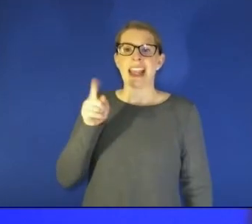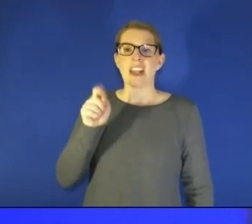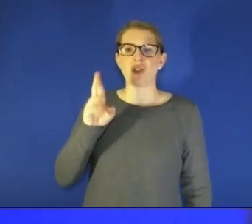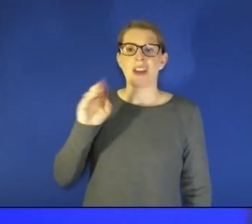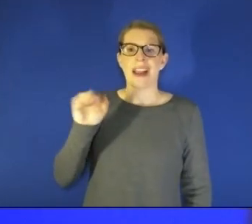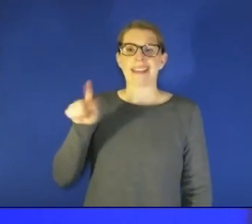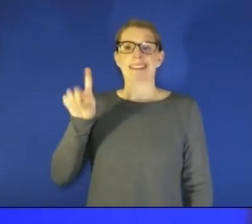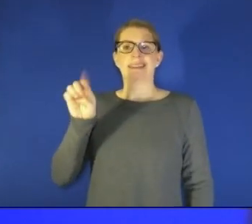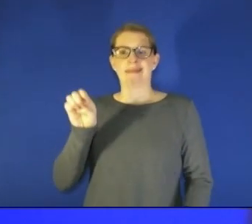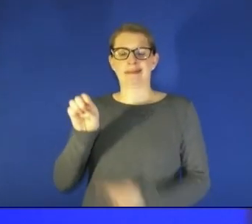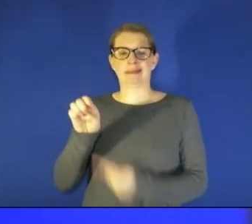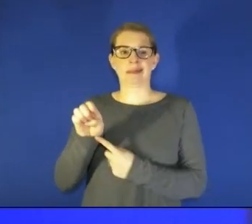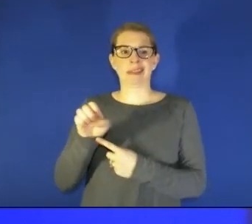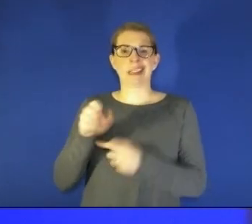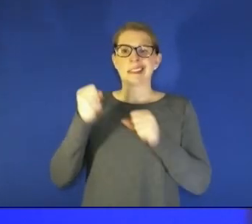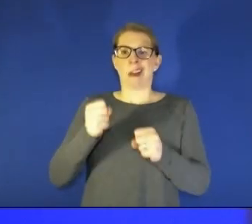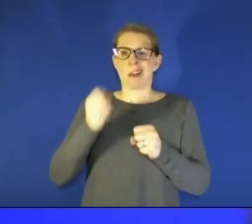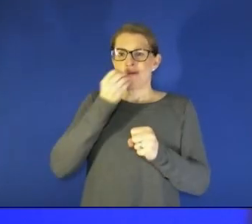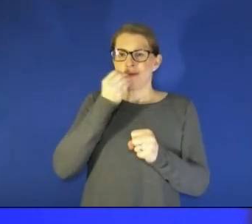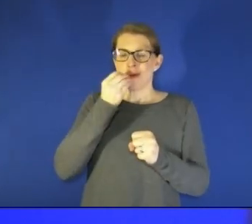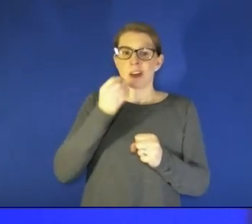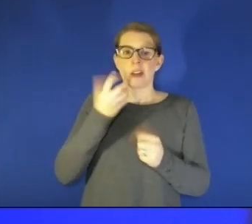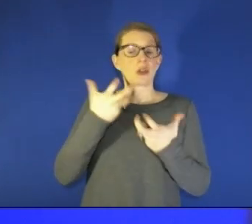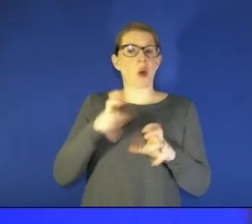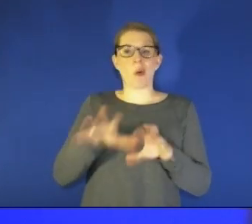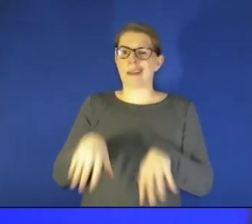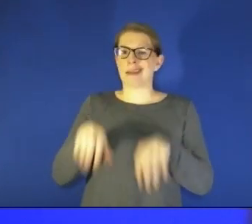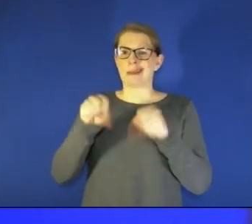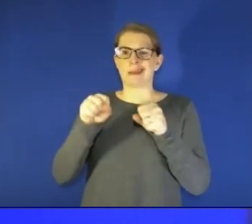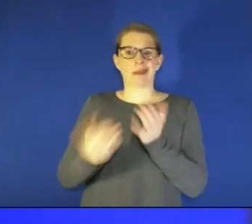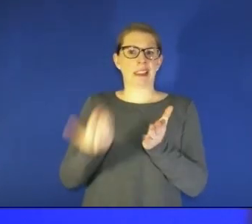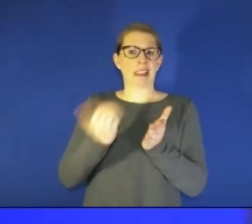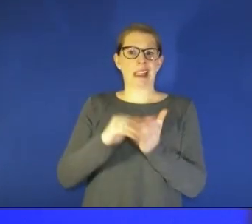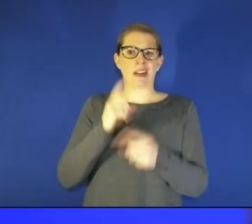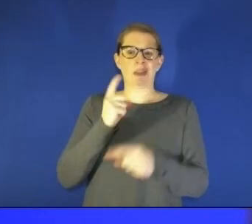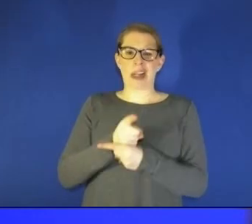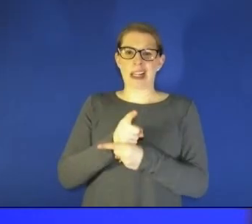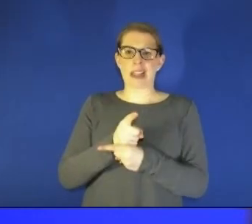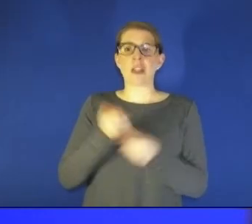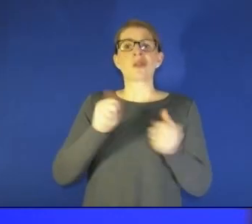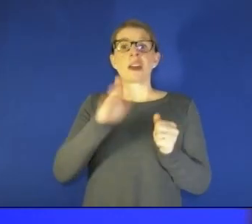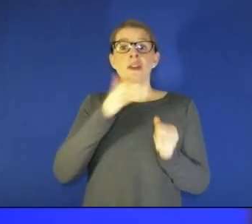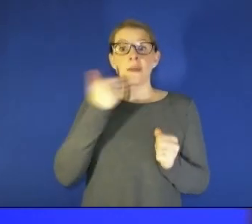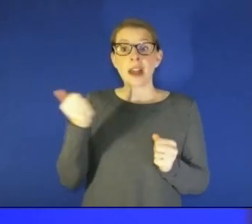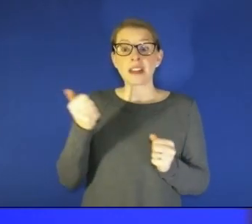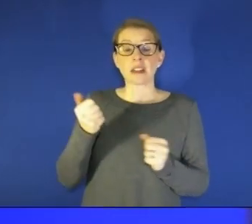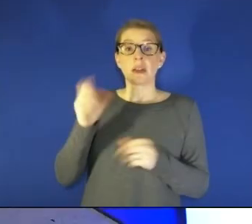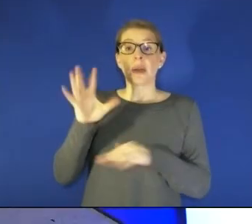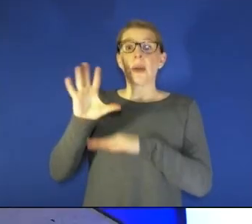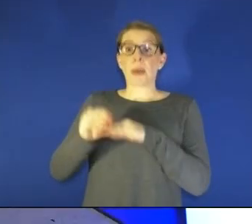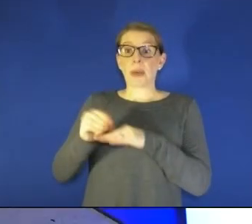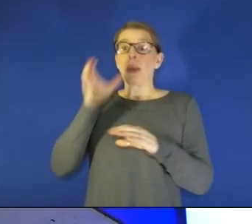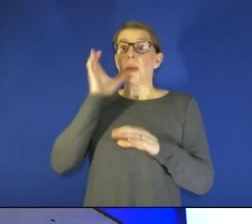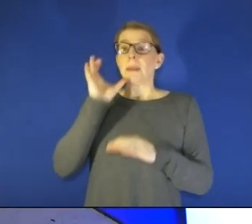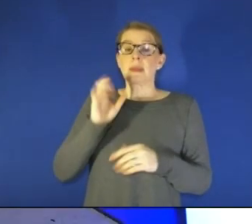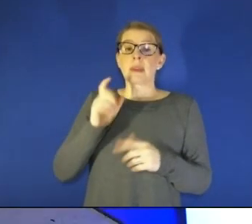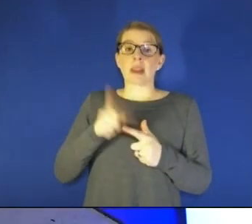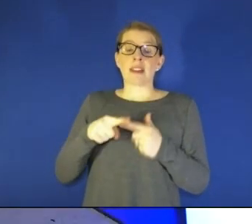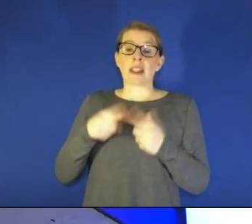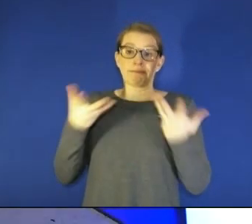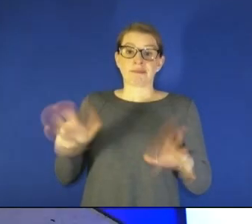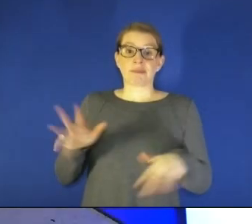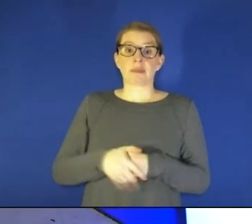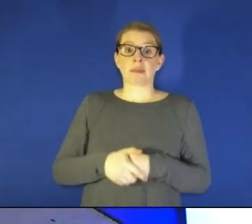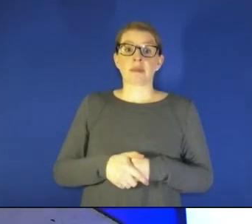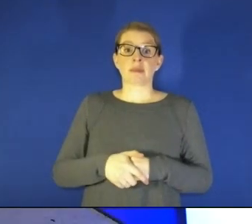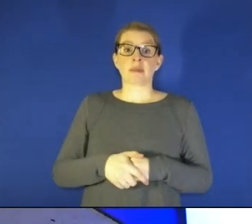want you really don't want to go through it again, right? And so Yeah. do the best you can, get it done, and then Because you'll be I done am with it. definitely one of those people who would have probably